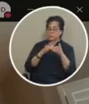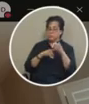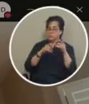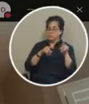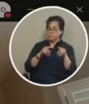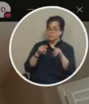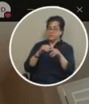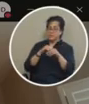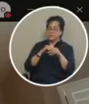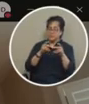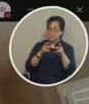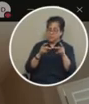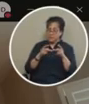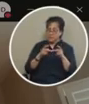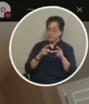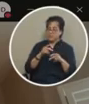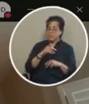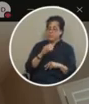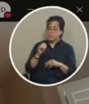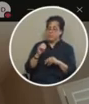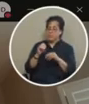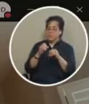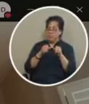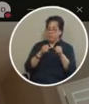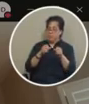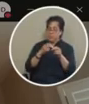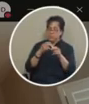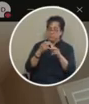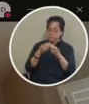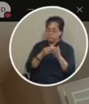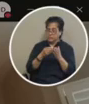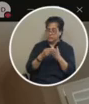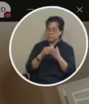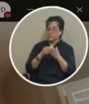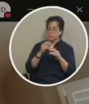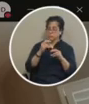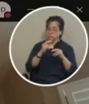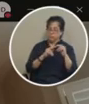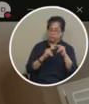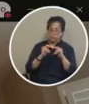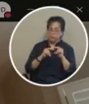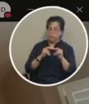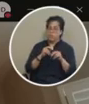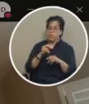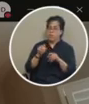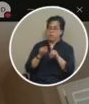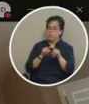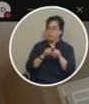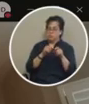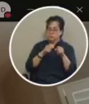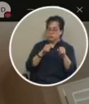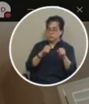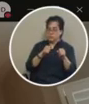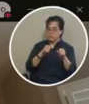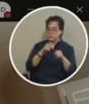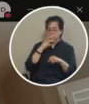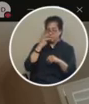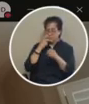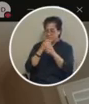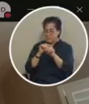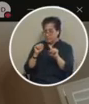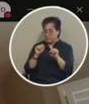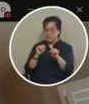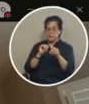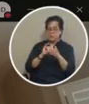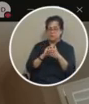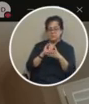my 2 things on that. And with the street money, I mean, I'm just not comfortable with that at this time. I think streets and public safety have been